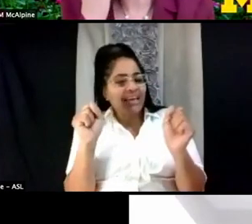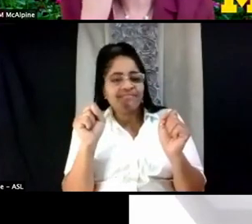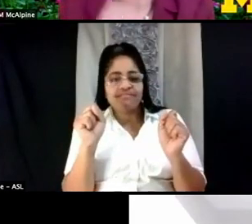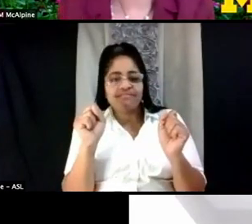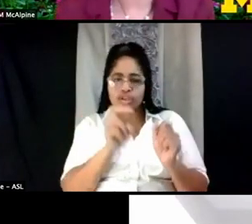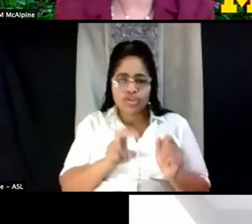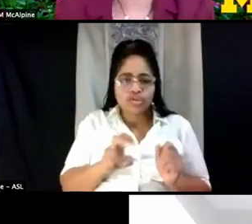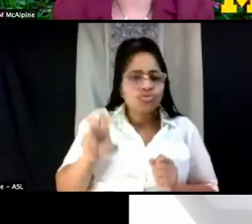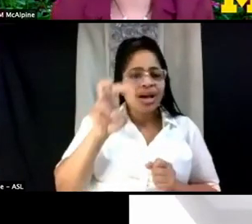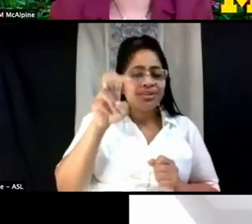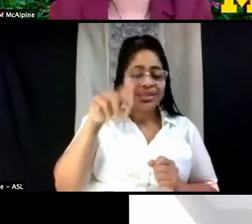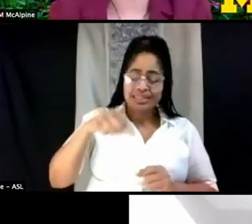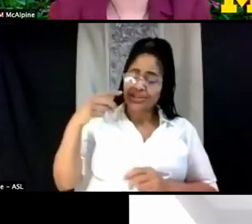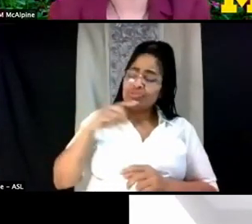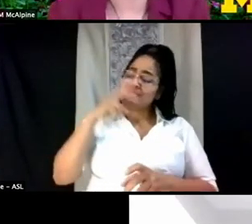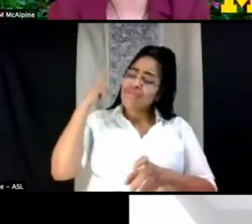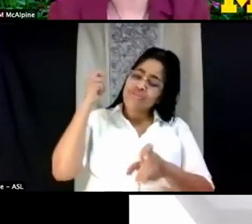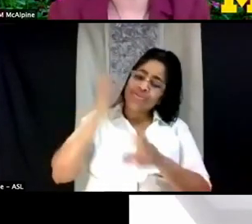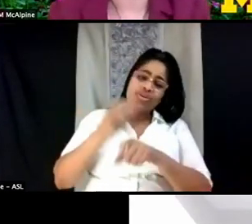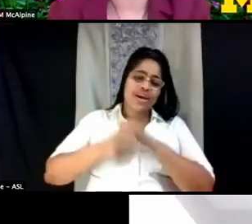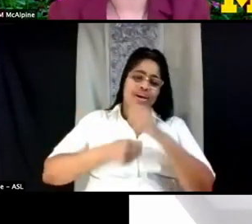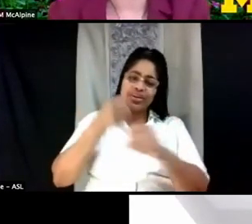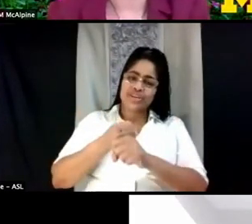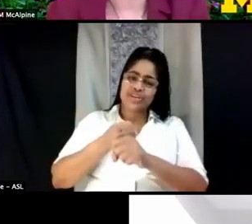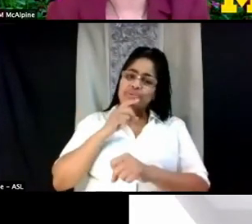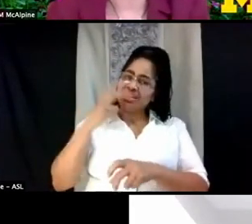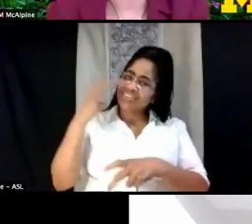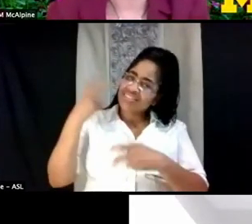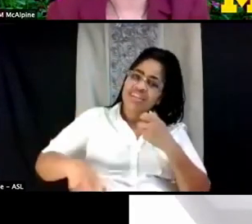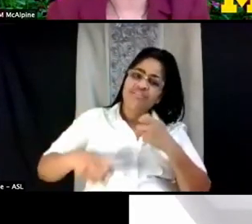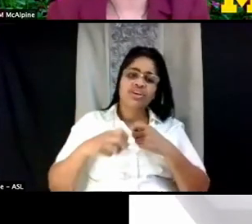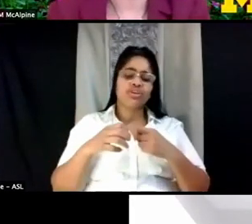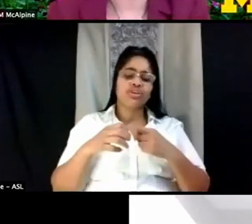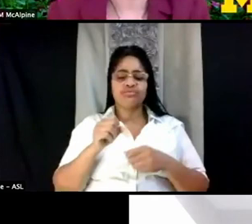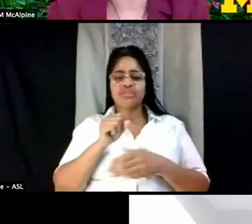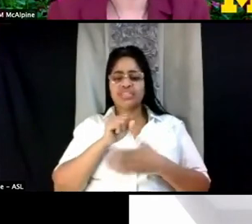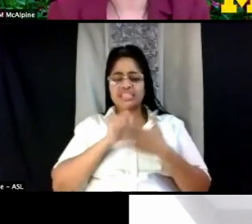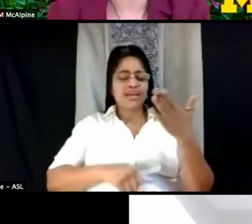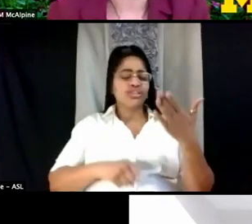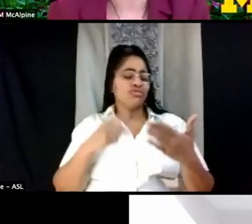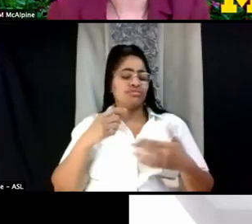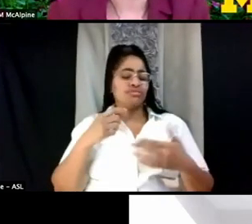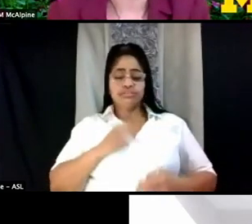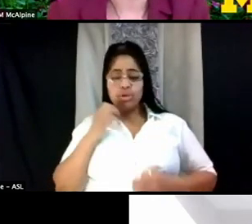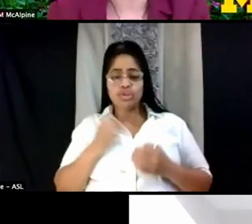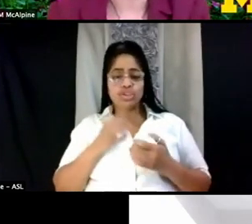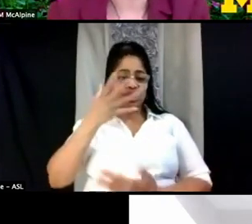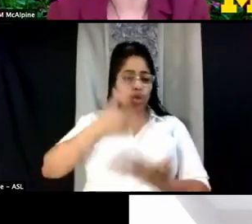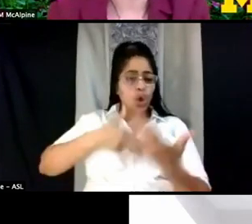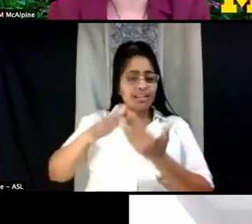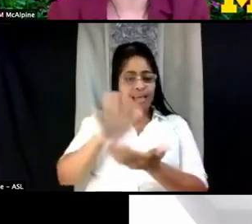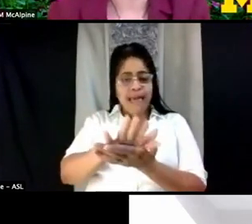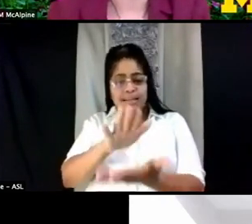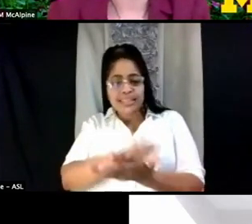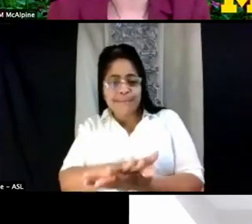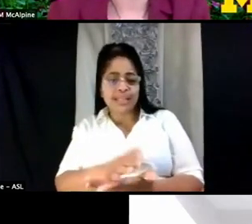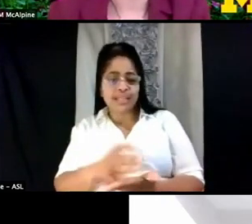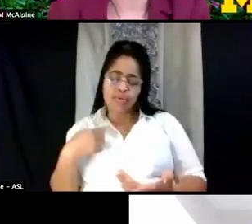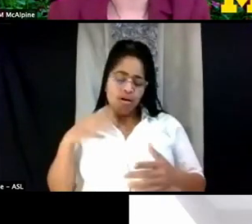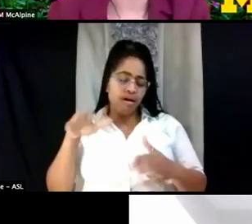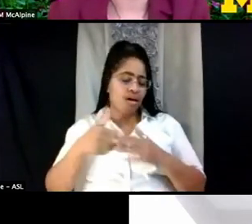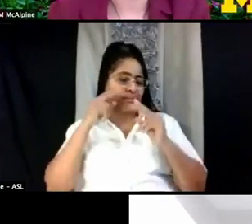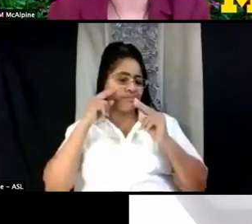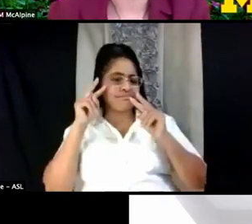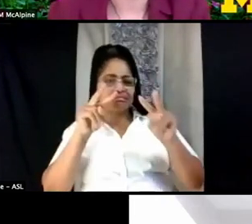been a hard year, and it's been a really difficult semester emotionally, socially, academically. And we all look forward to a time